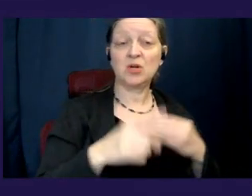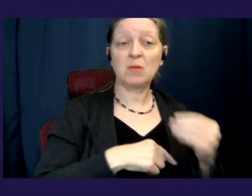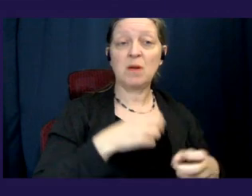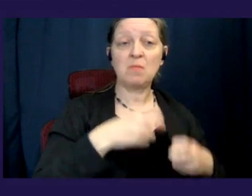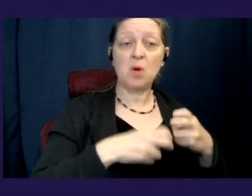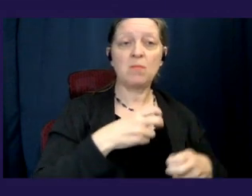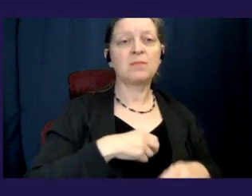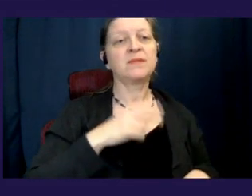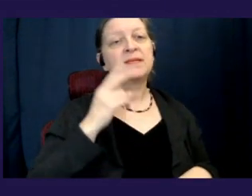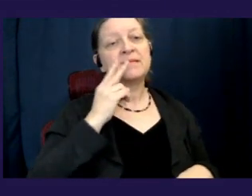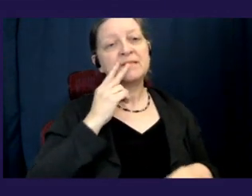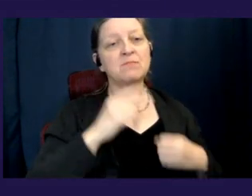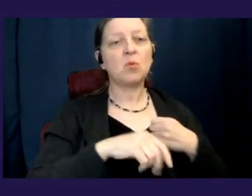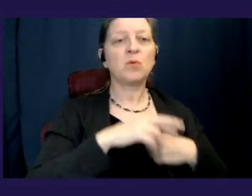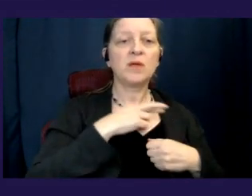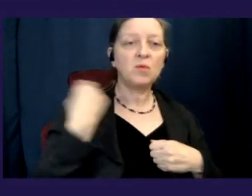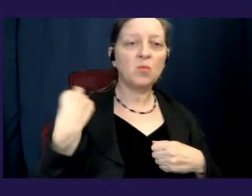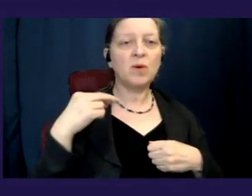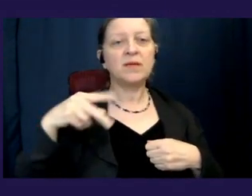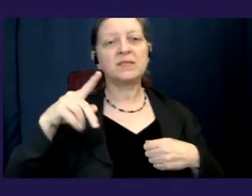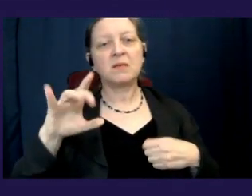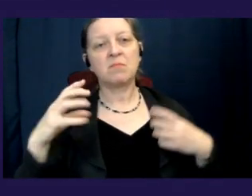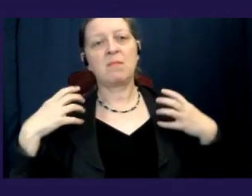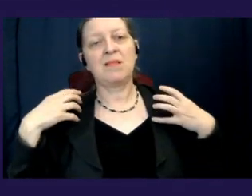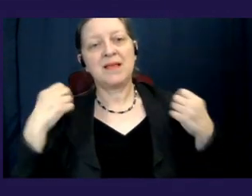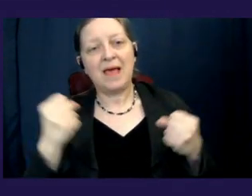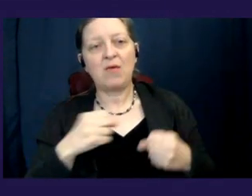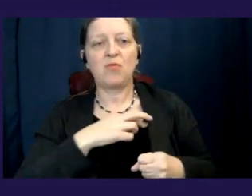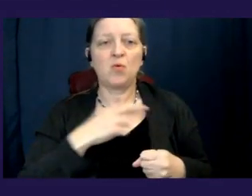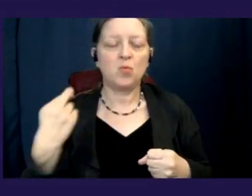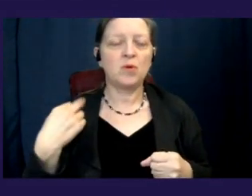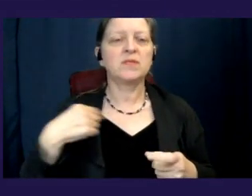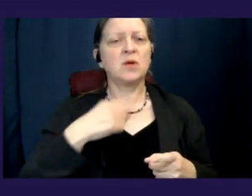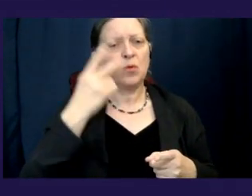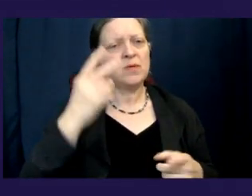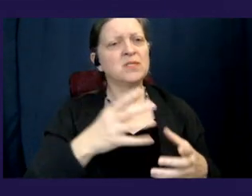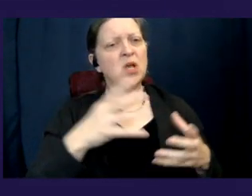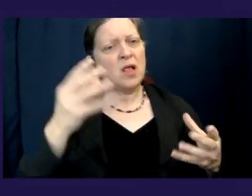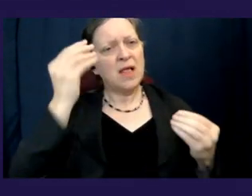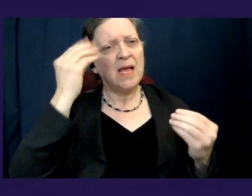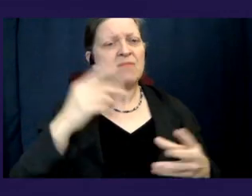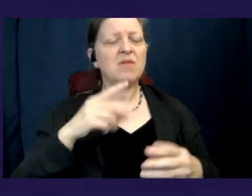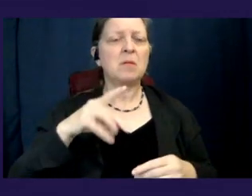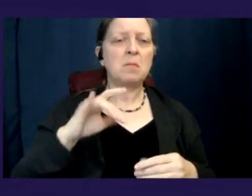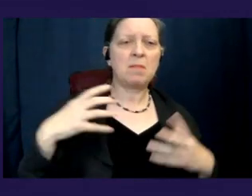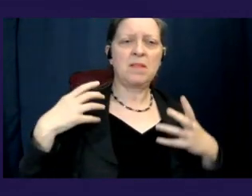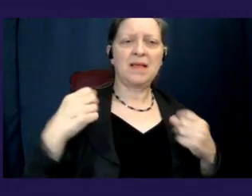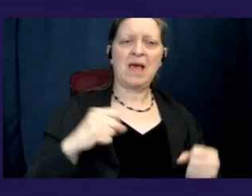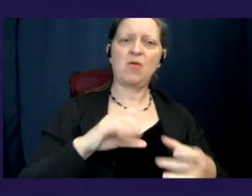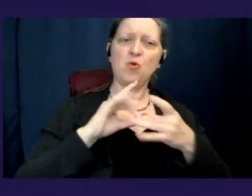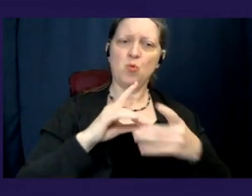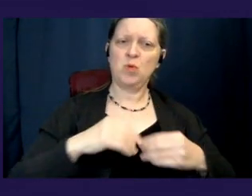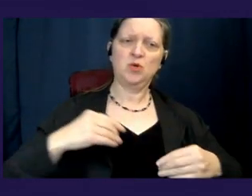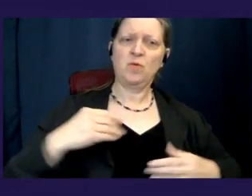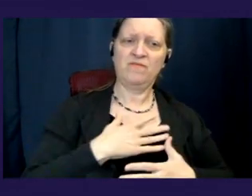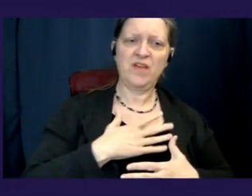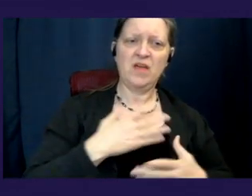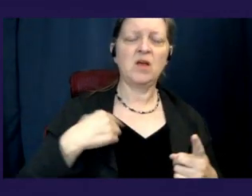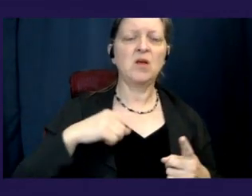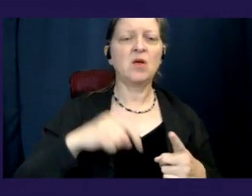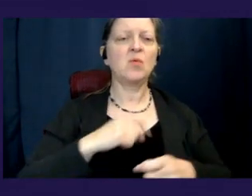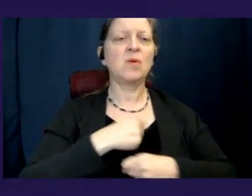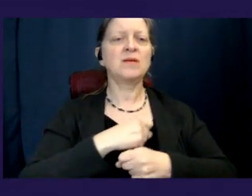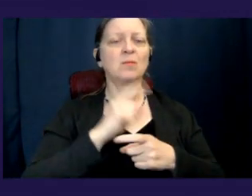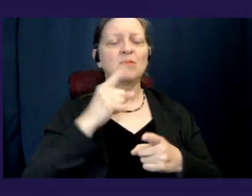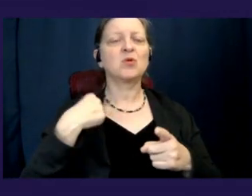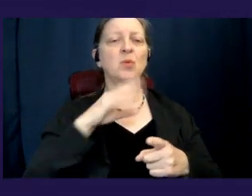talk about public health risk. We saw a lot recently about, you know, public health is just all about fear. And I think we do need to shift to making sure that we're talking about